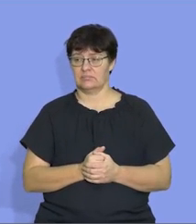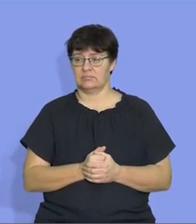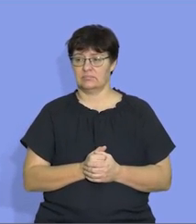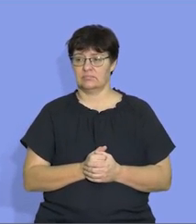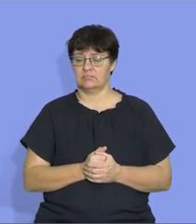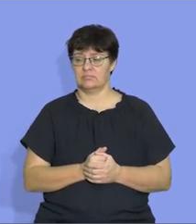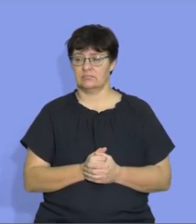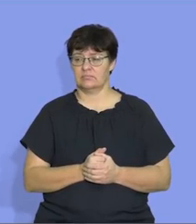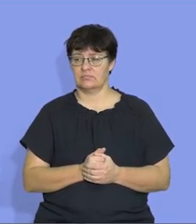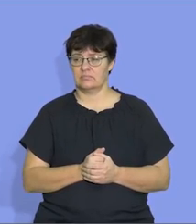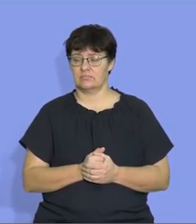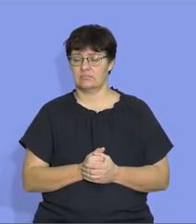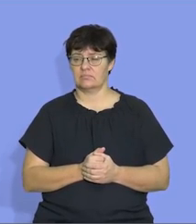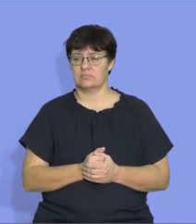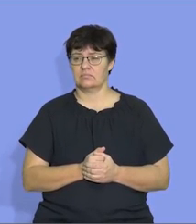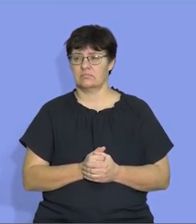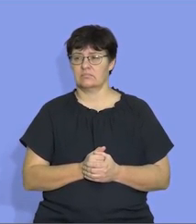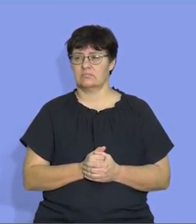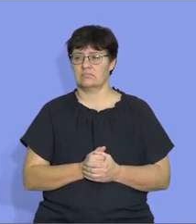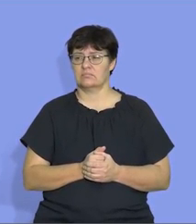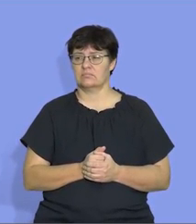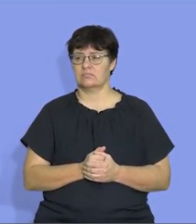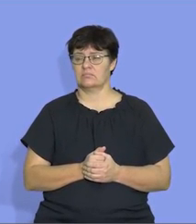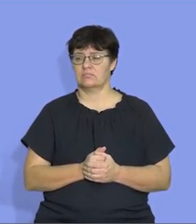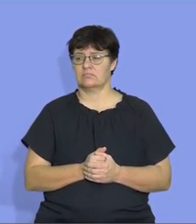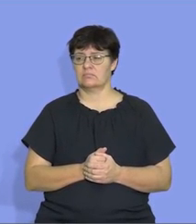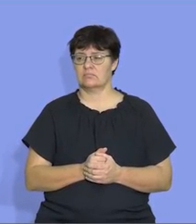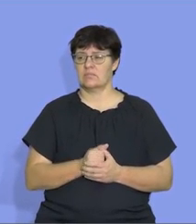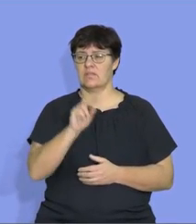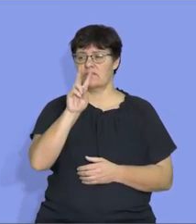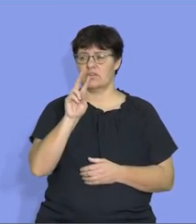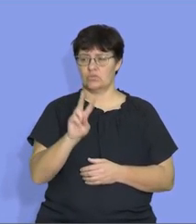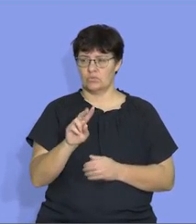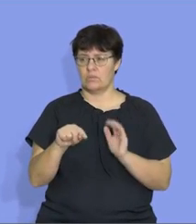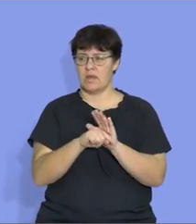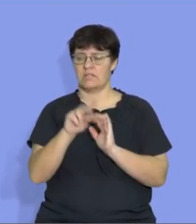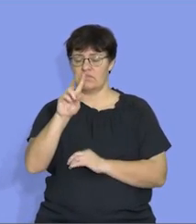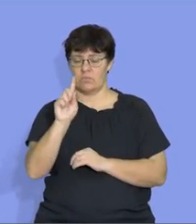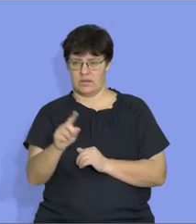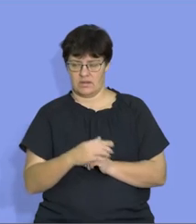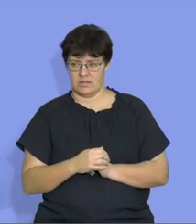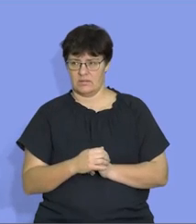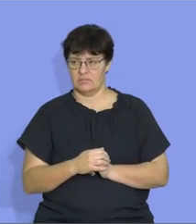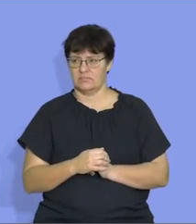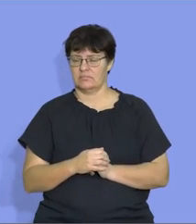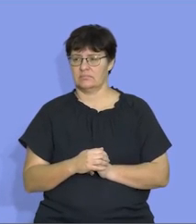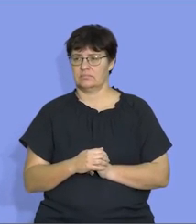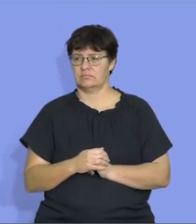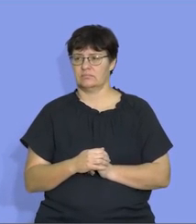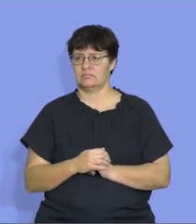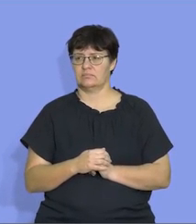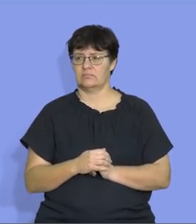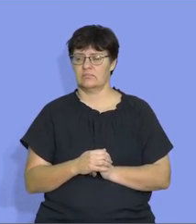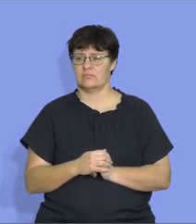okay, is actually equal to, V2 minus V1 in a dilution, okay? Right, so the